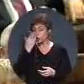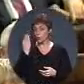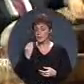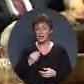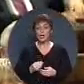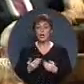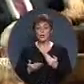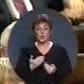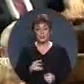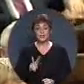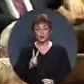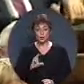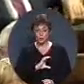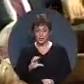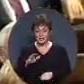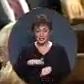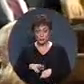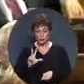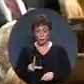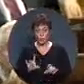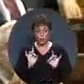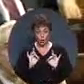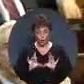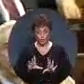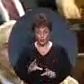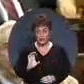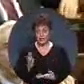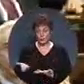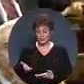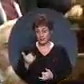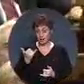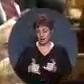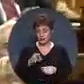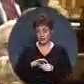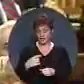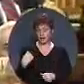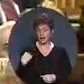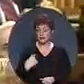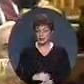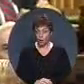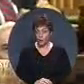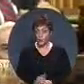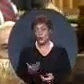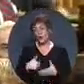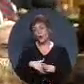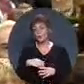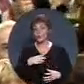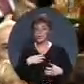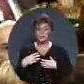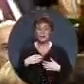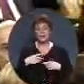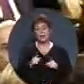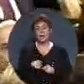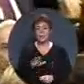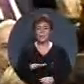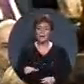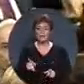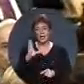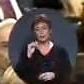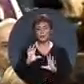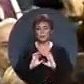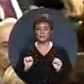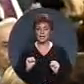he forgotten that almost two out of three Canadians rejected the Conservatives during the last election? And instead of complaining,